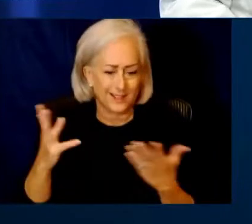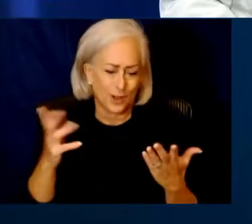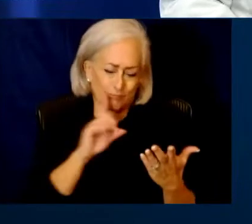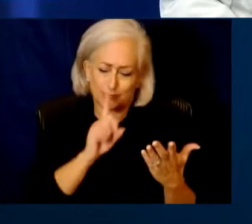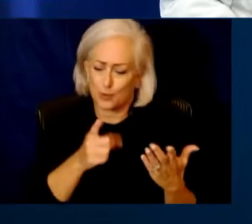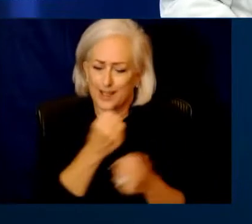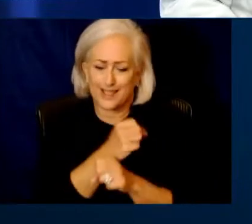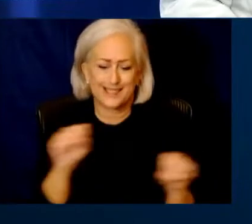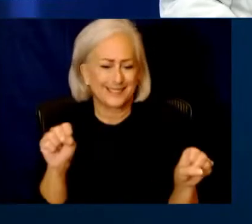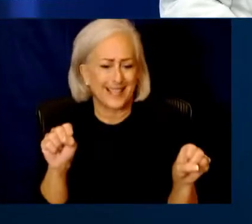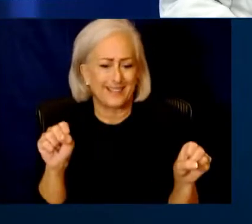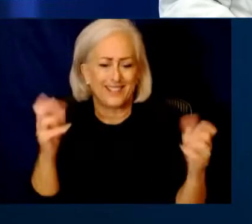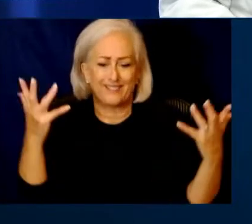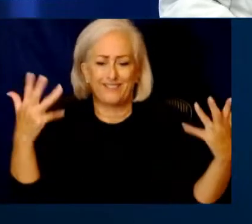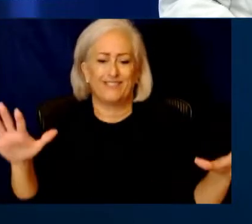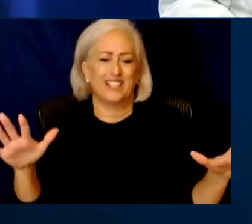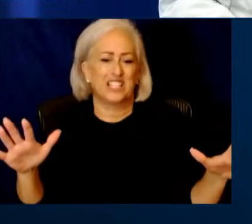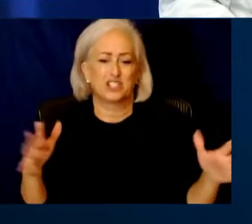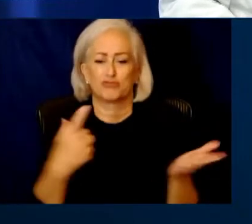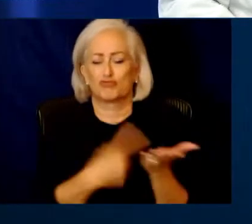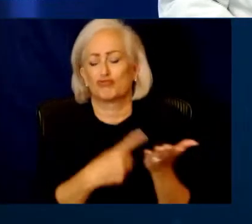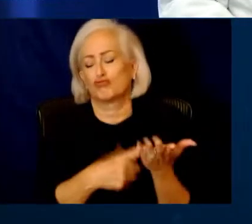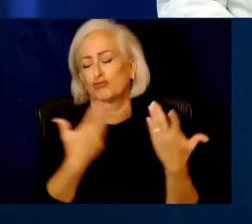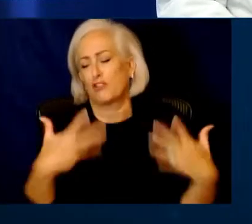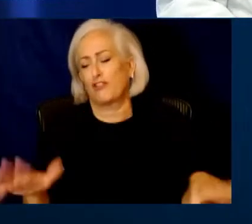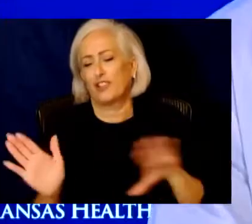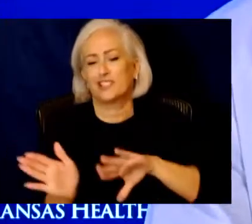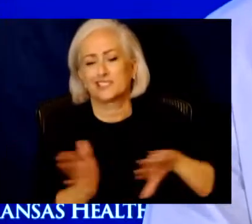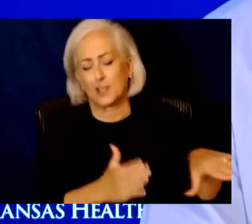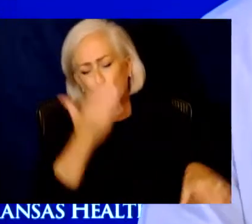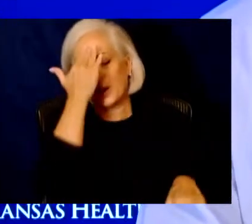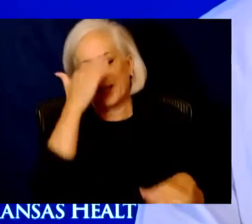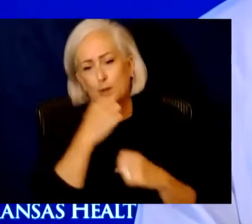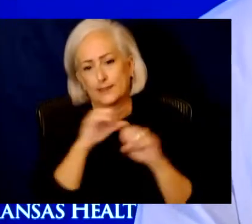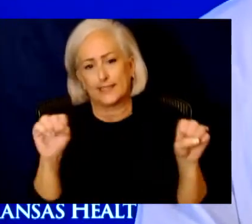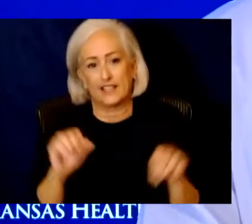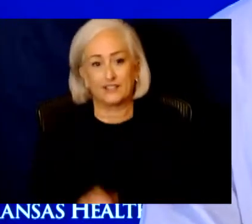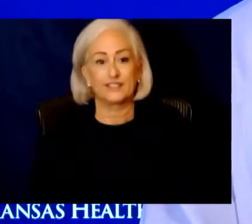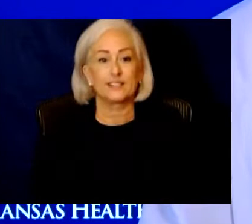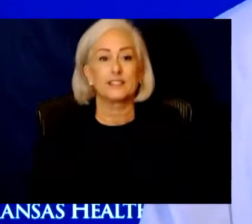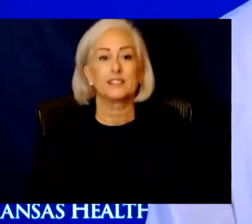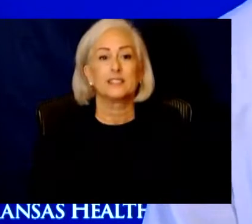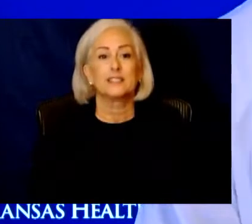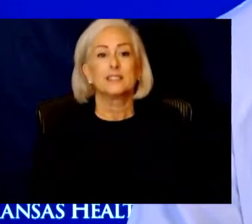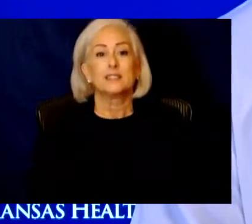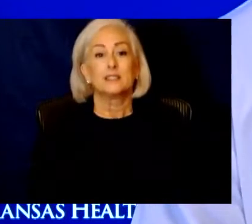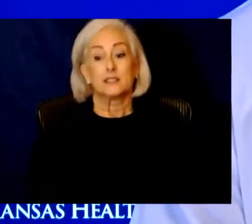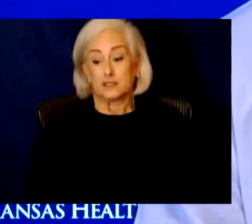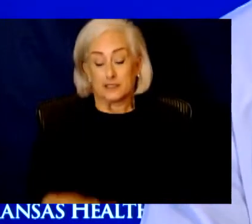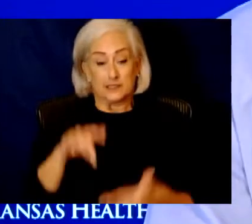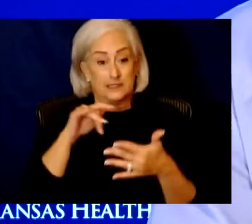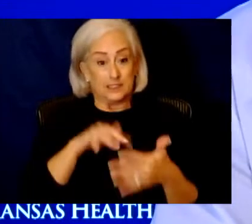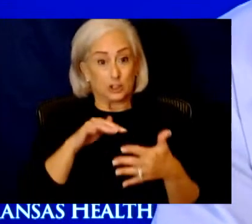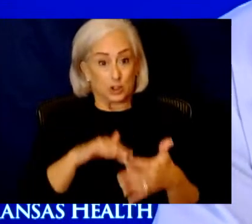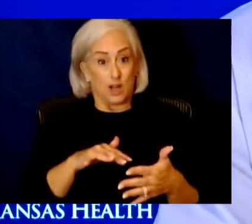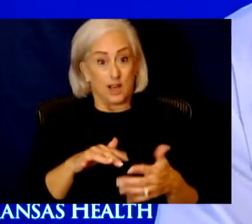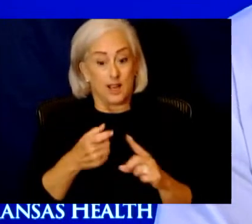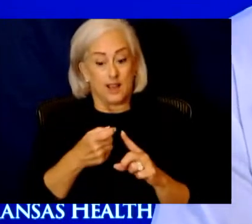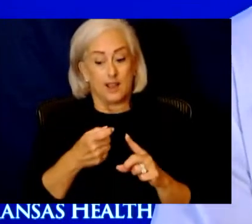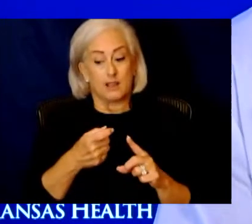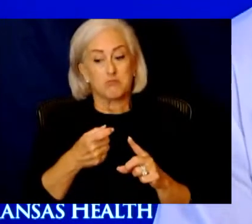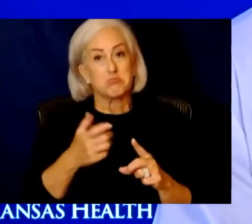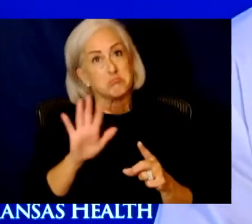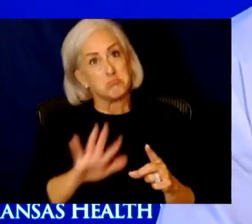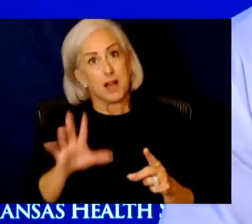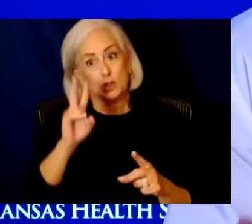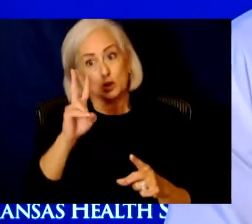Yeah, and I think this is a safe approach. Just as you said, from the trials, we're probably about 2 years out from when the trial started. We're almost